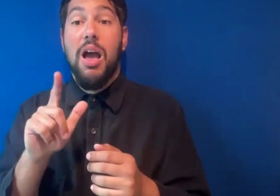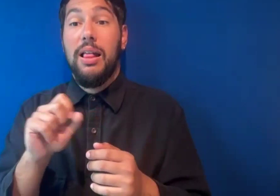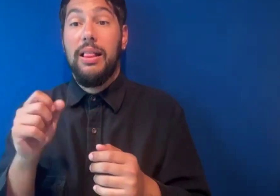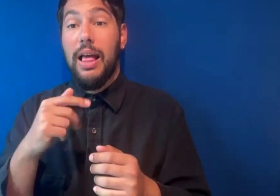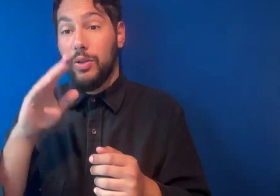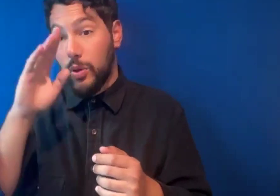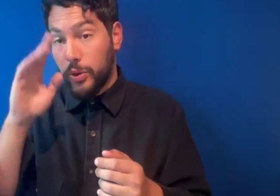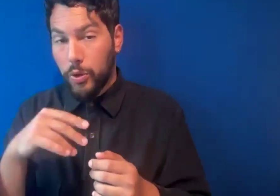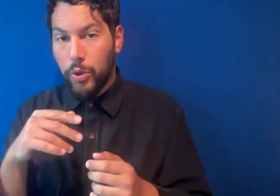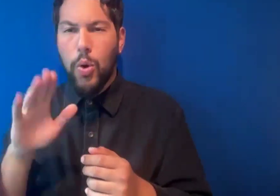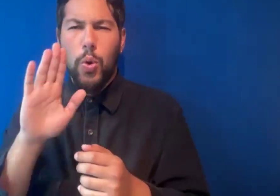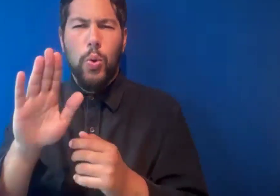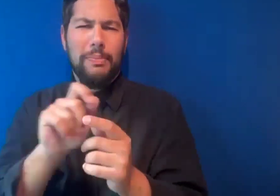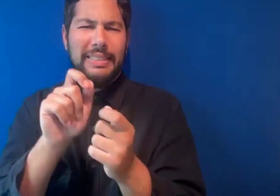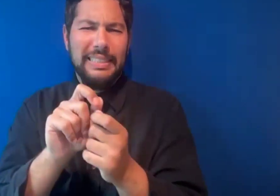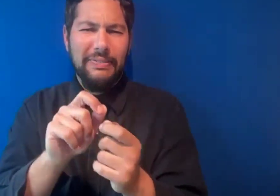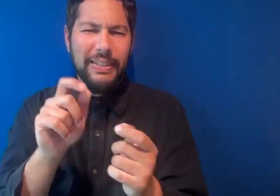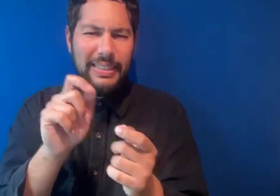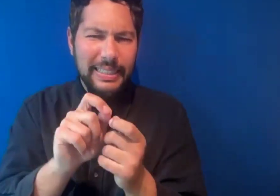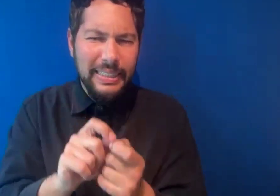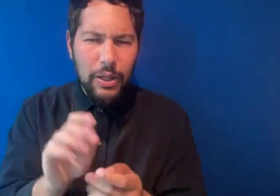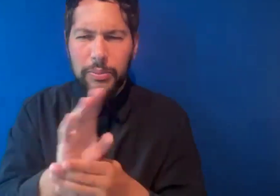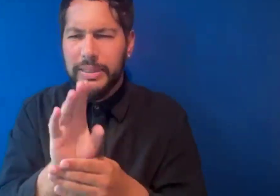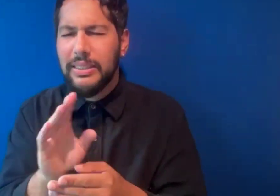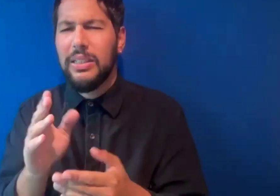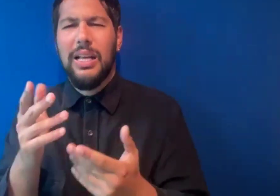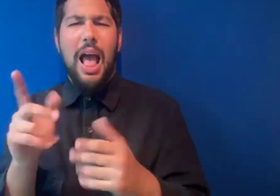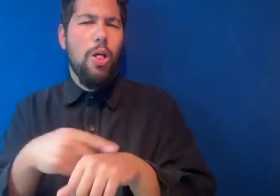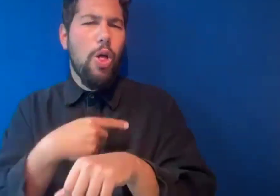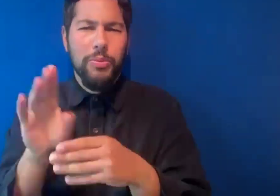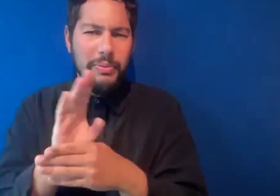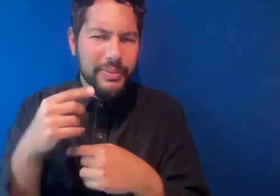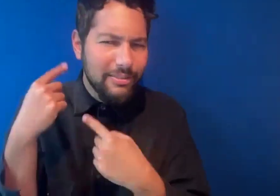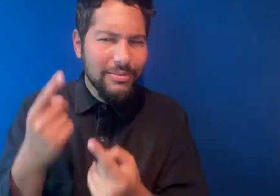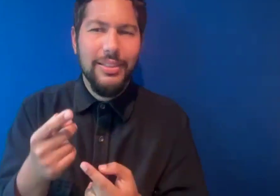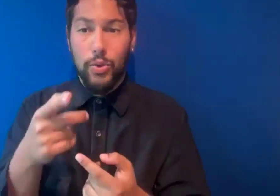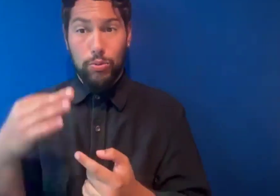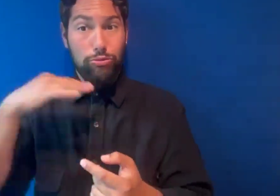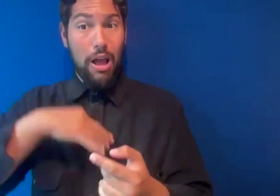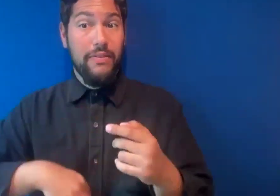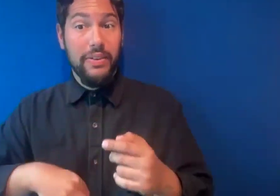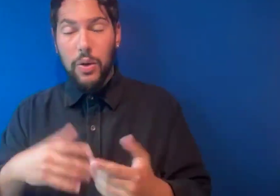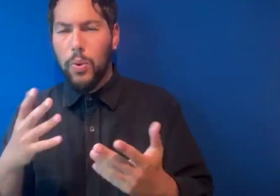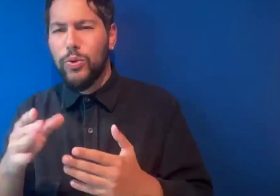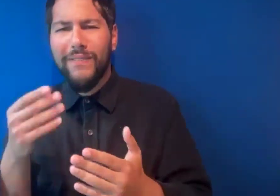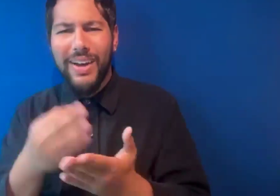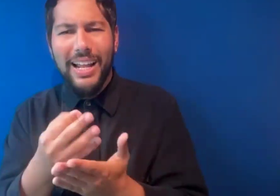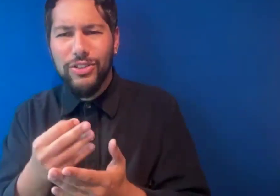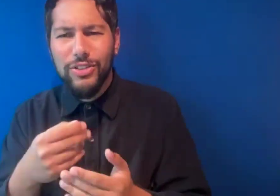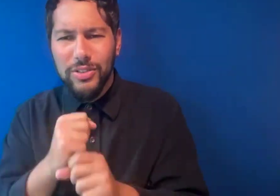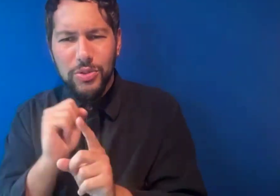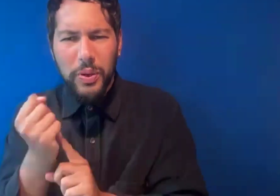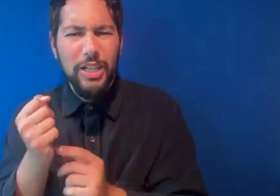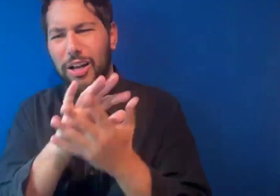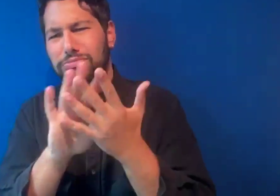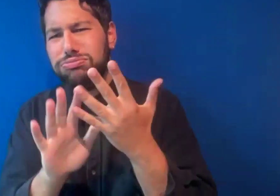particular details of your business, right? What's your business? How long have you been in business? Have you been profitable? What is your financial situation, etc.